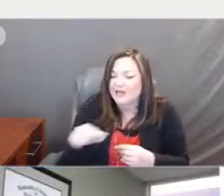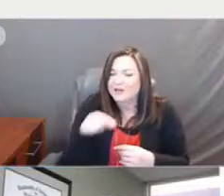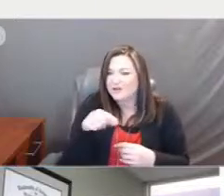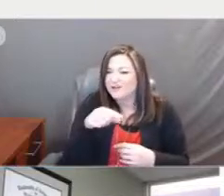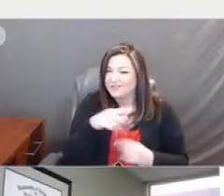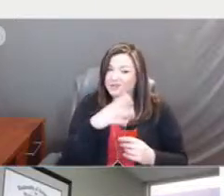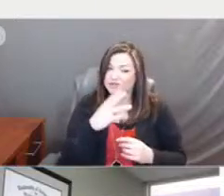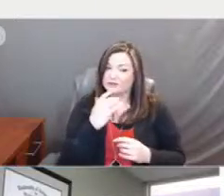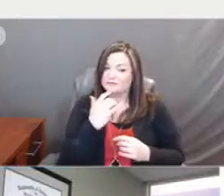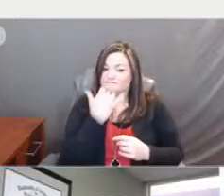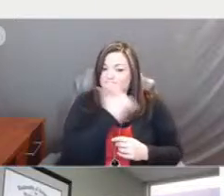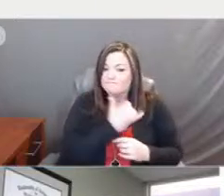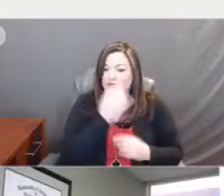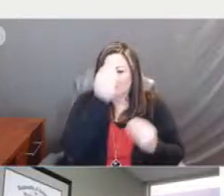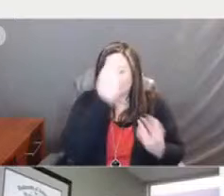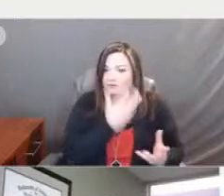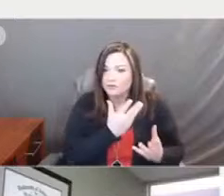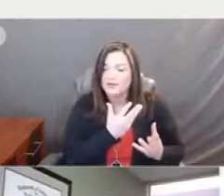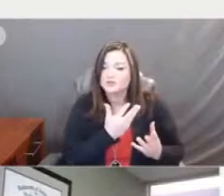could alter your DNA.